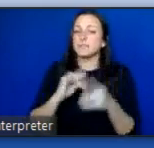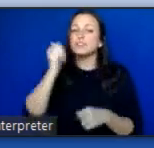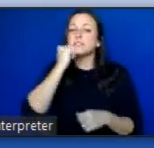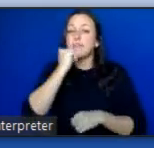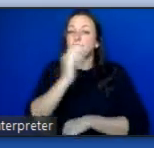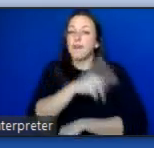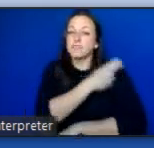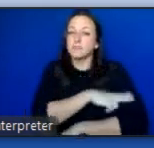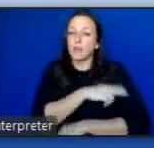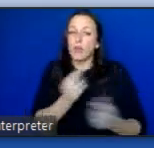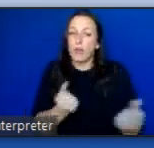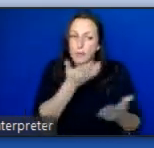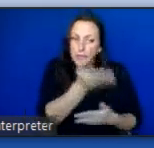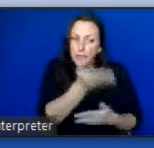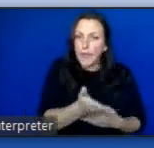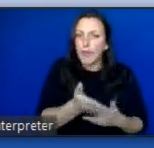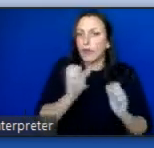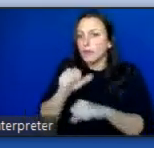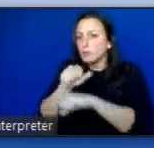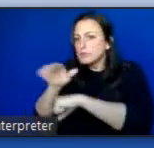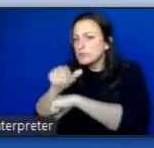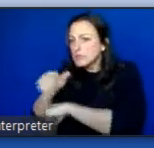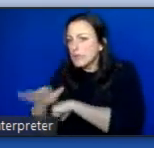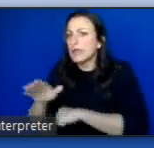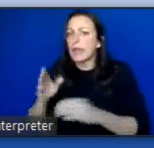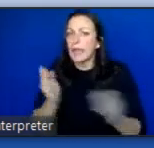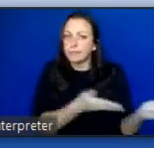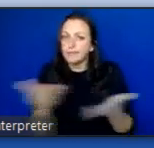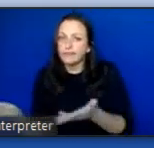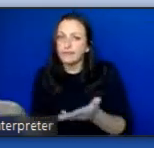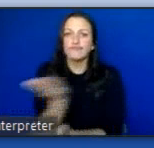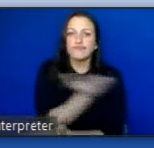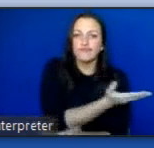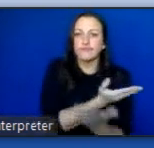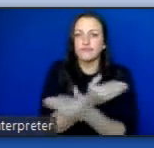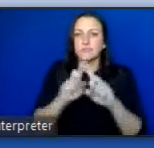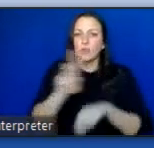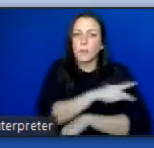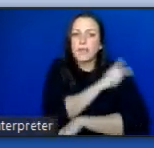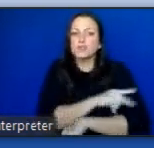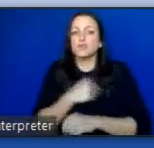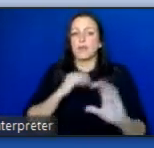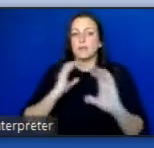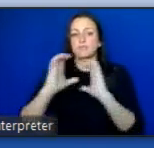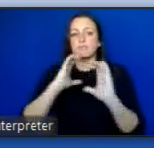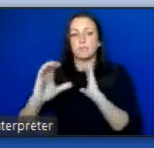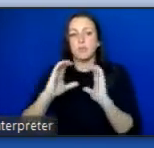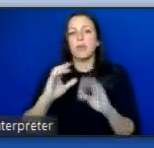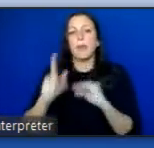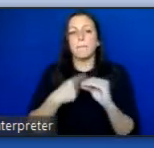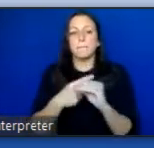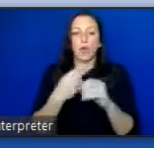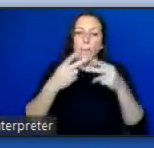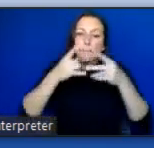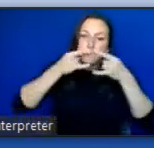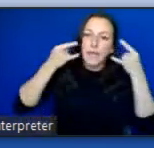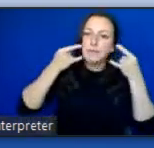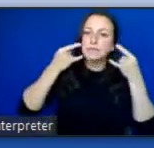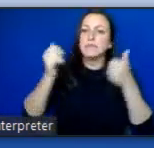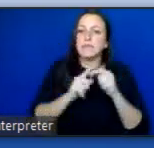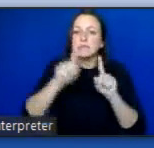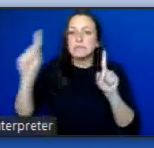and facilitating patient movement. We had ongoing communication campaigns around masking, distancing, and